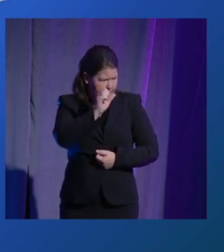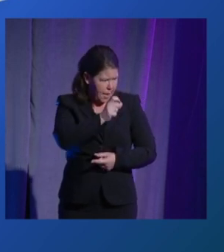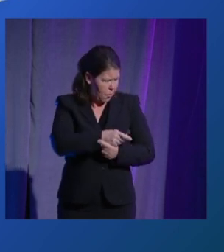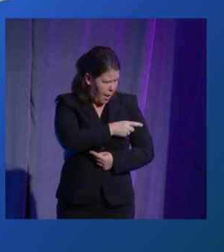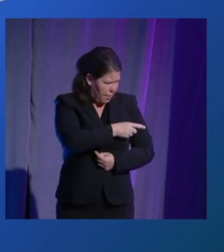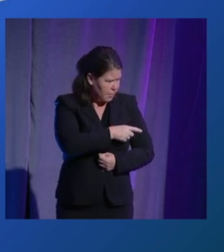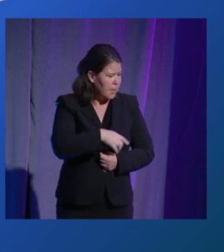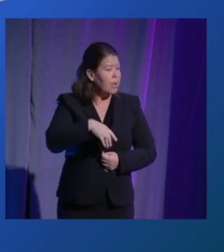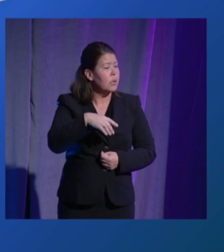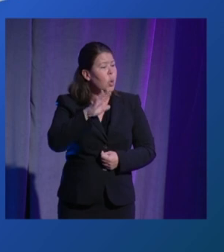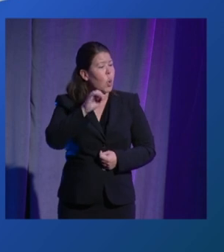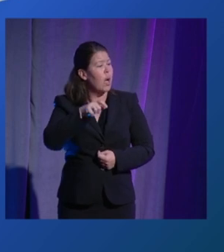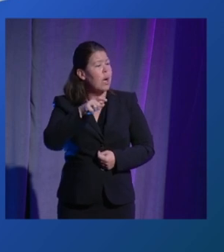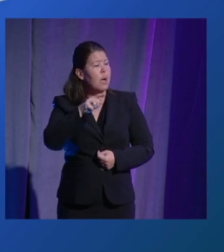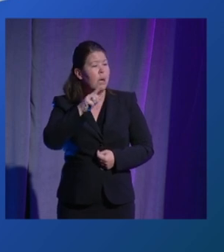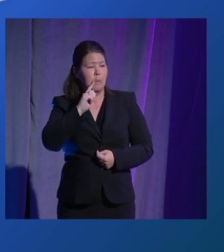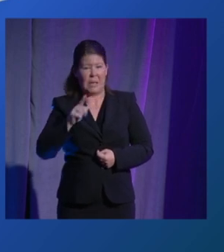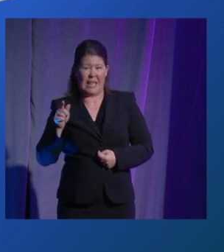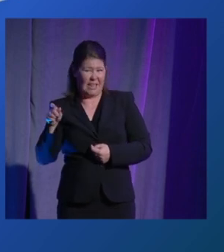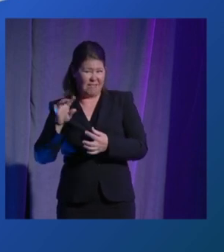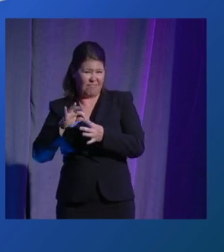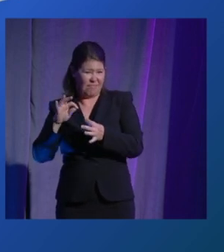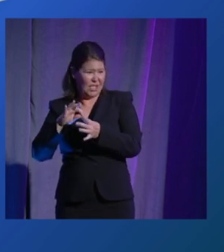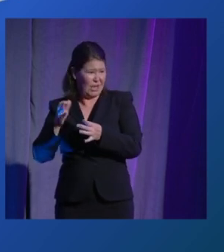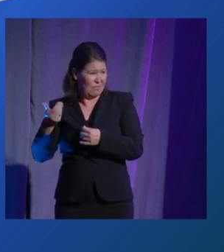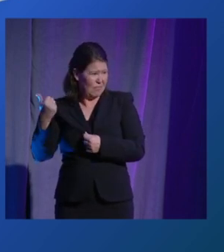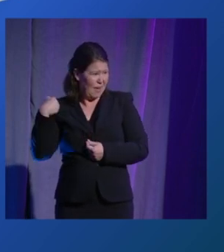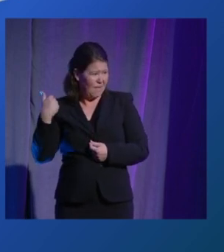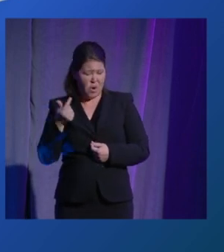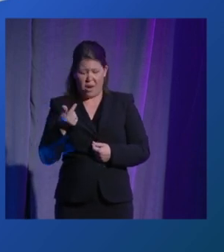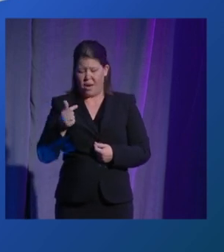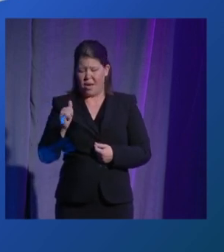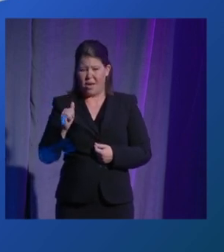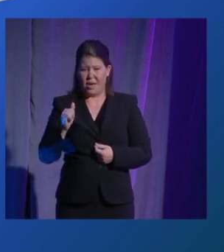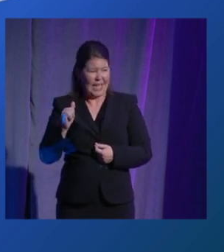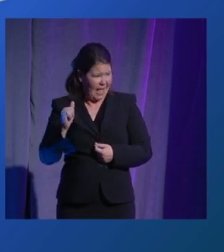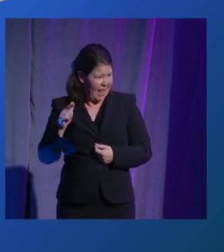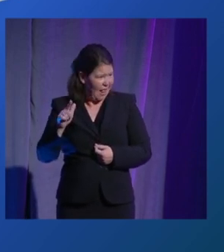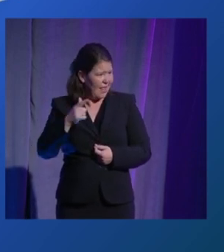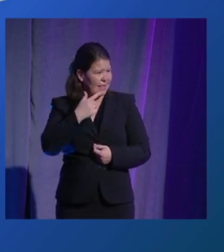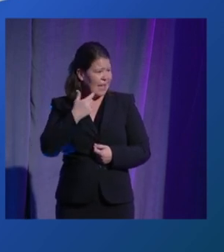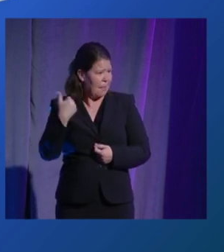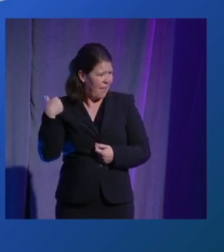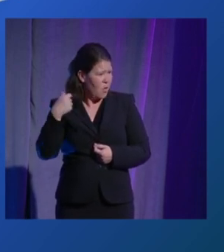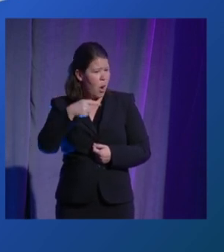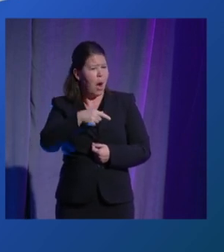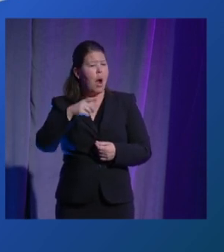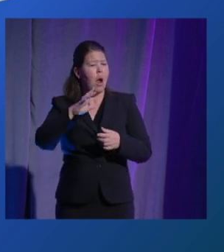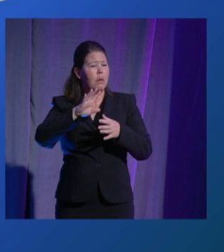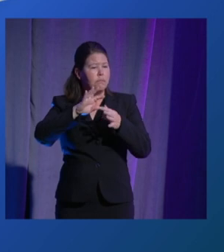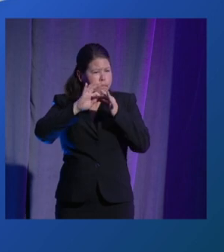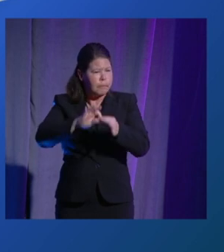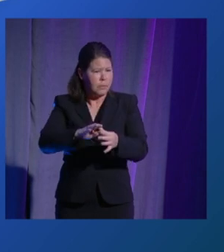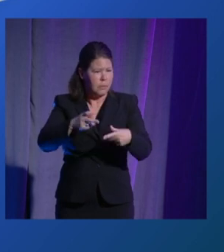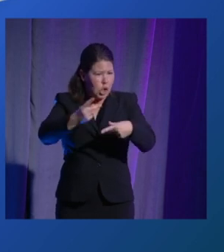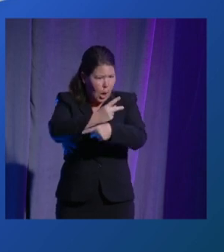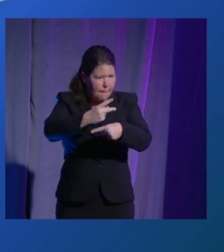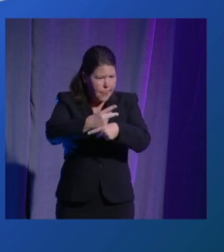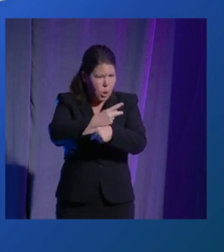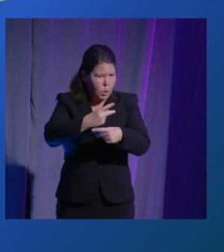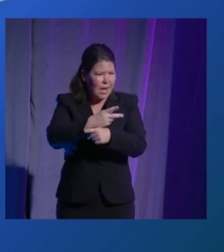all about compute um it and obviously that demand signal and how you support that